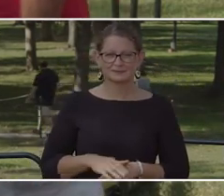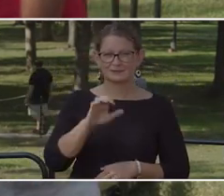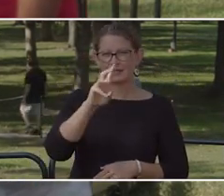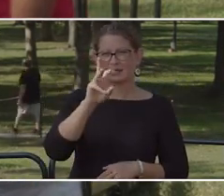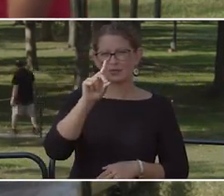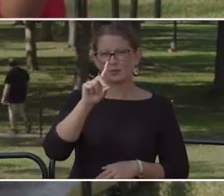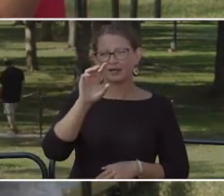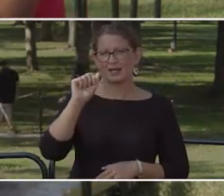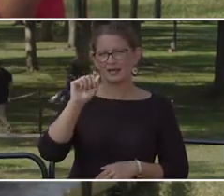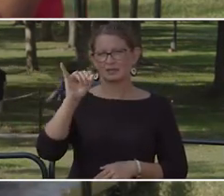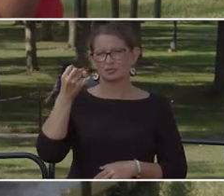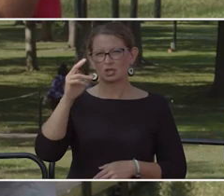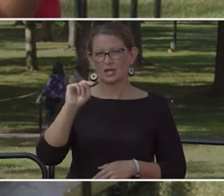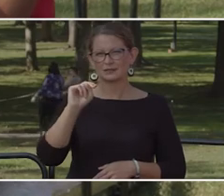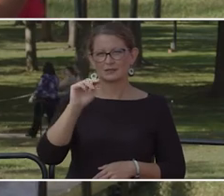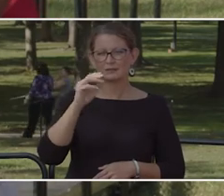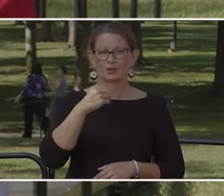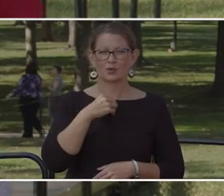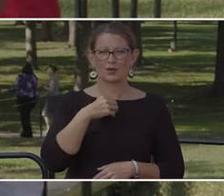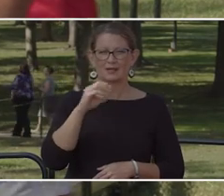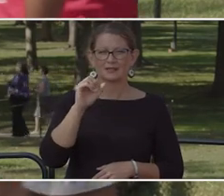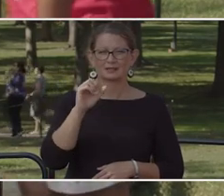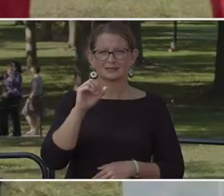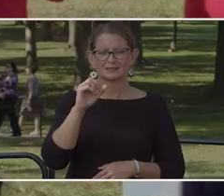Edward A. Johnson, Marine Corps, Semper Fi.